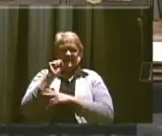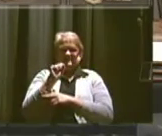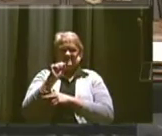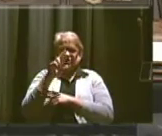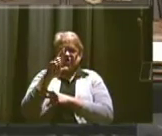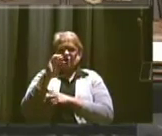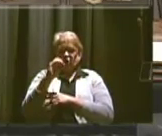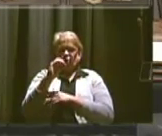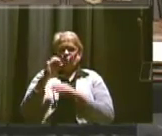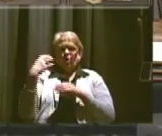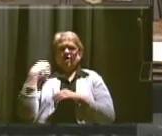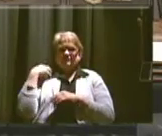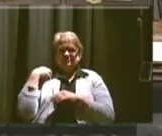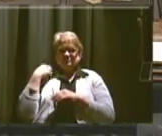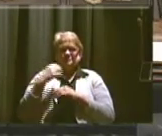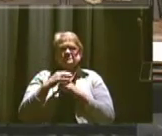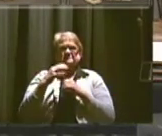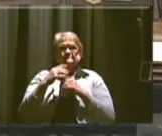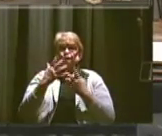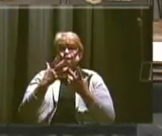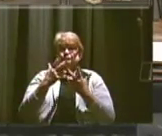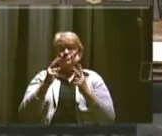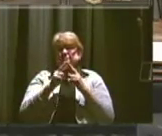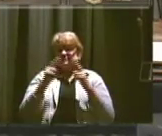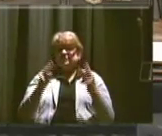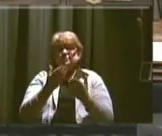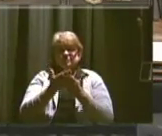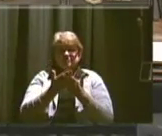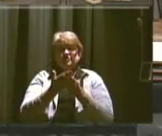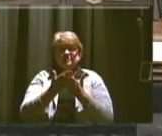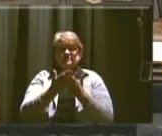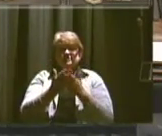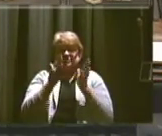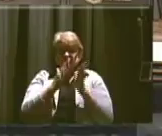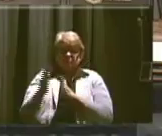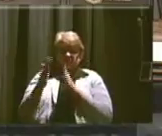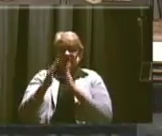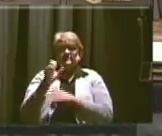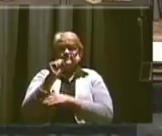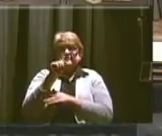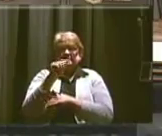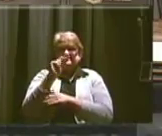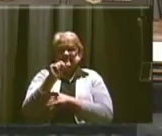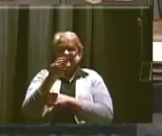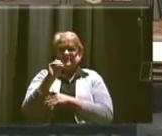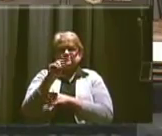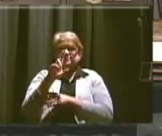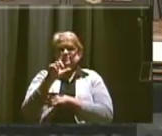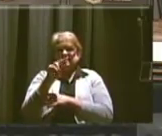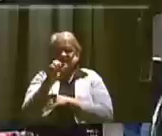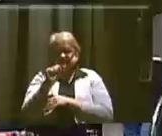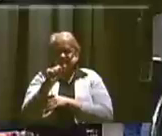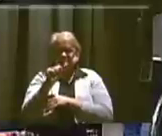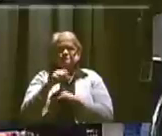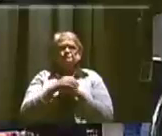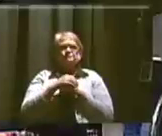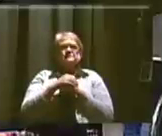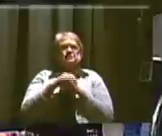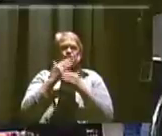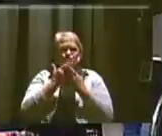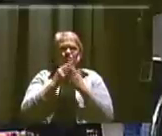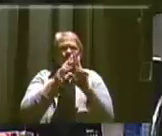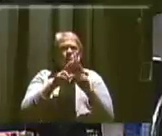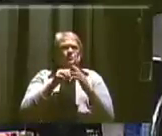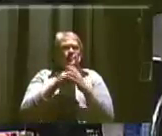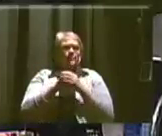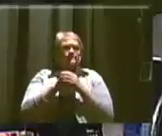officers. It was excellent. It was well prepared by Stan Mullins. And so I had contacted my